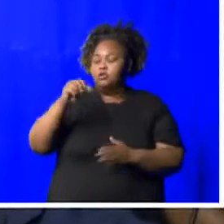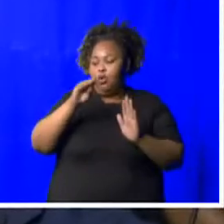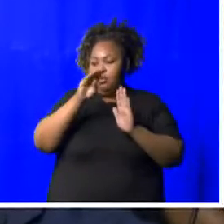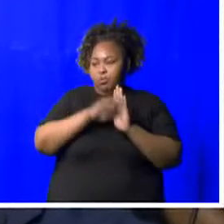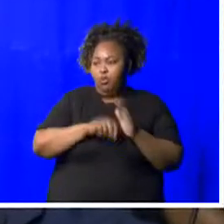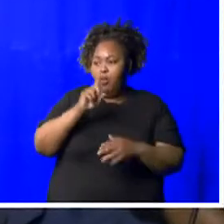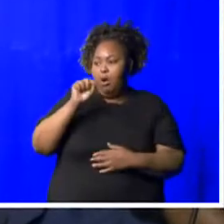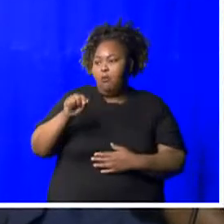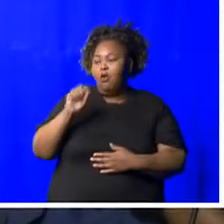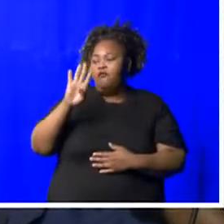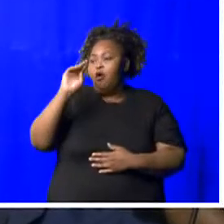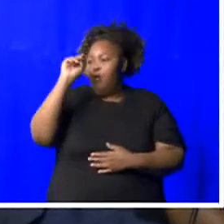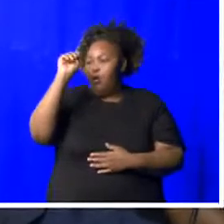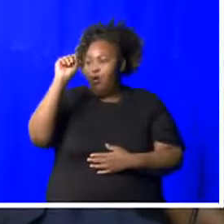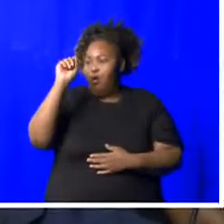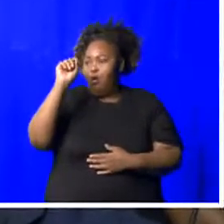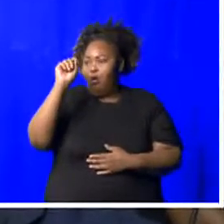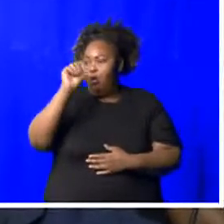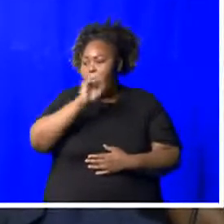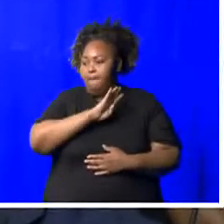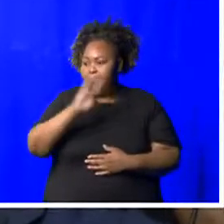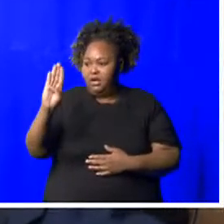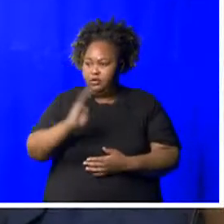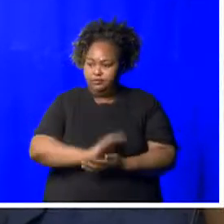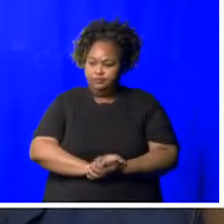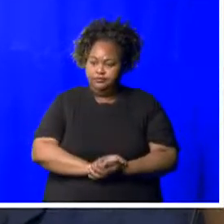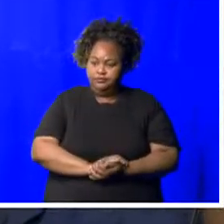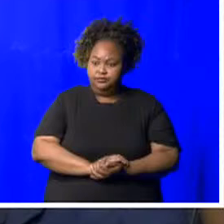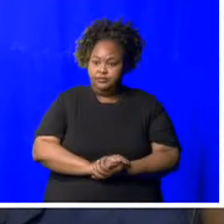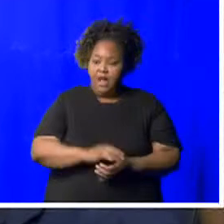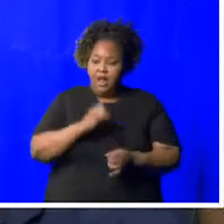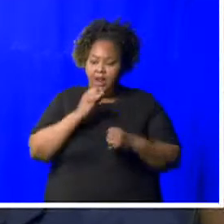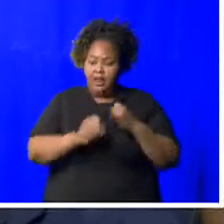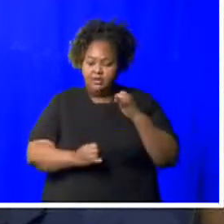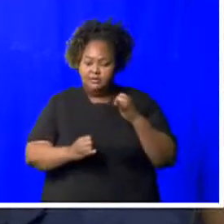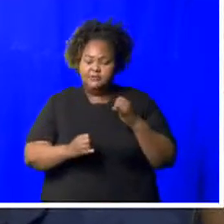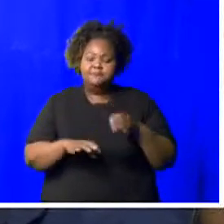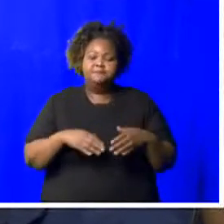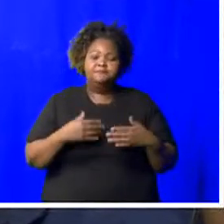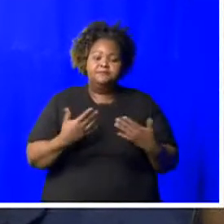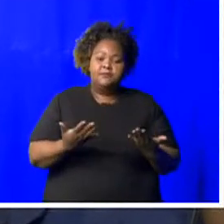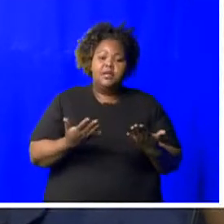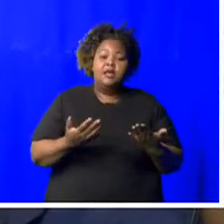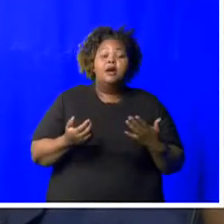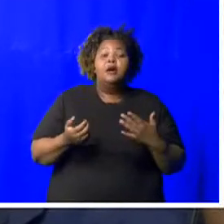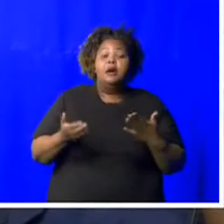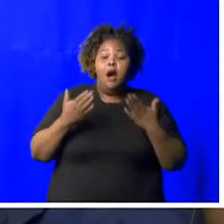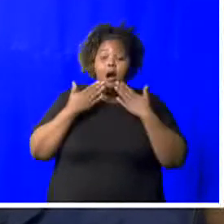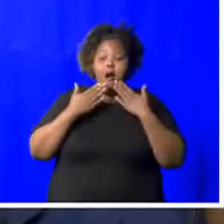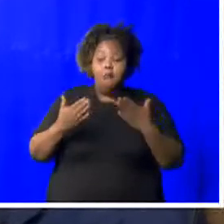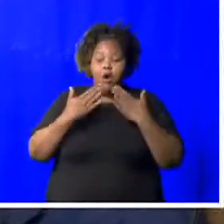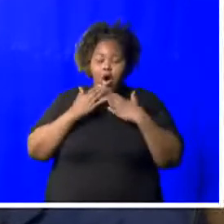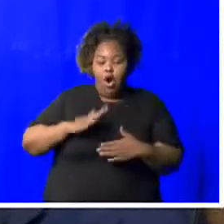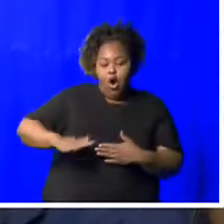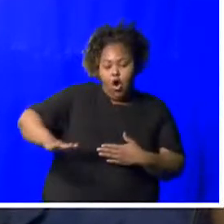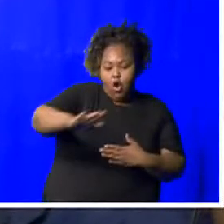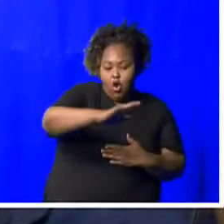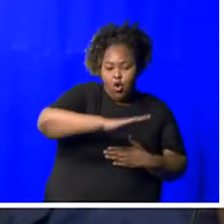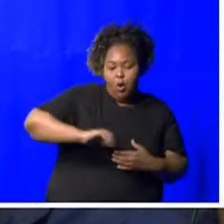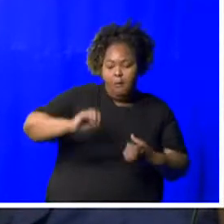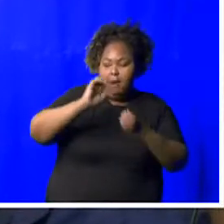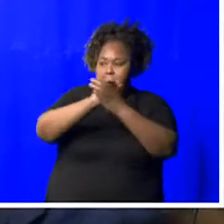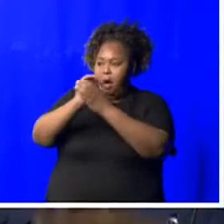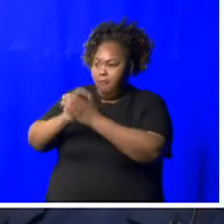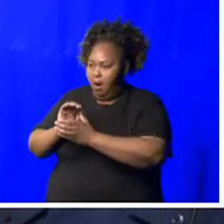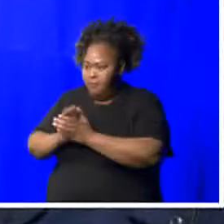1.84 billion emalangeni. In conclusion, I'd like to thank our local and international development partners who have supported us through